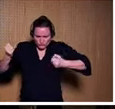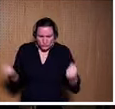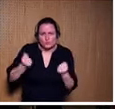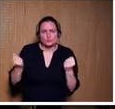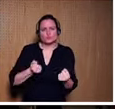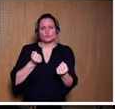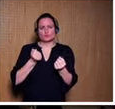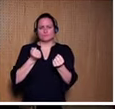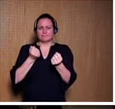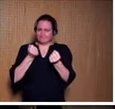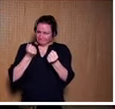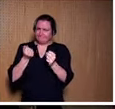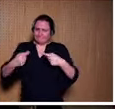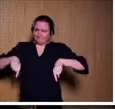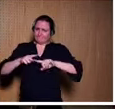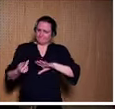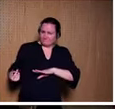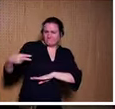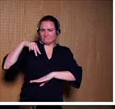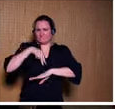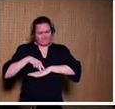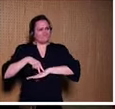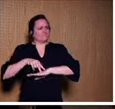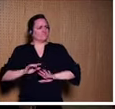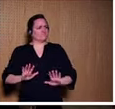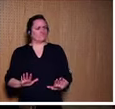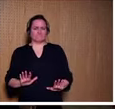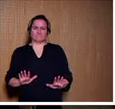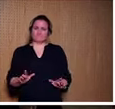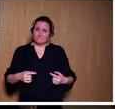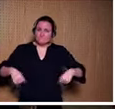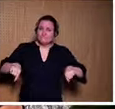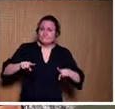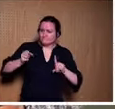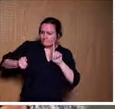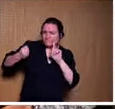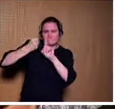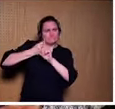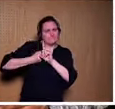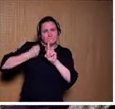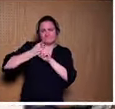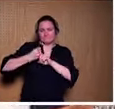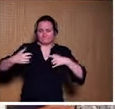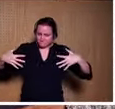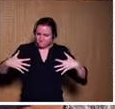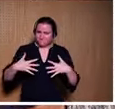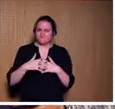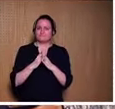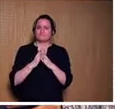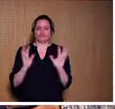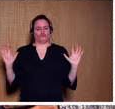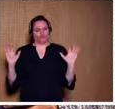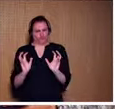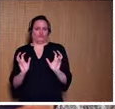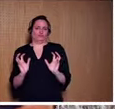ourselves, standing up, collective mobilization. I think these are the